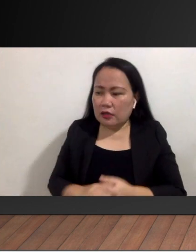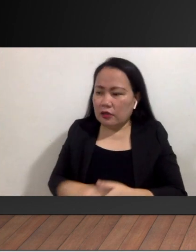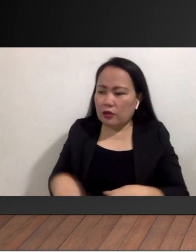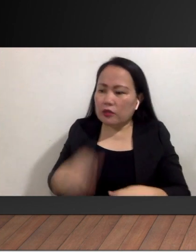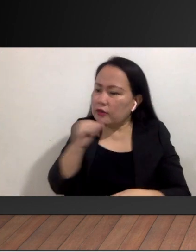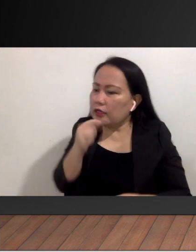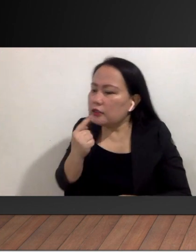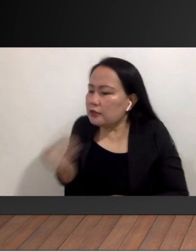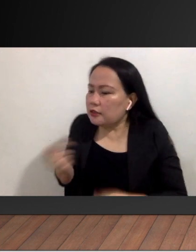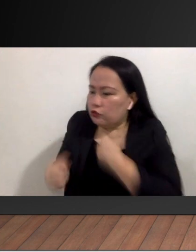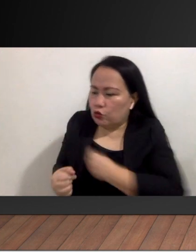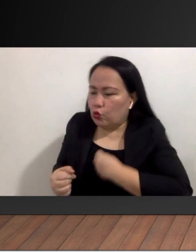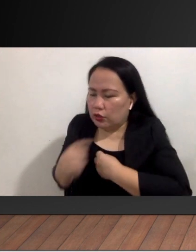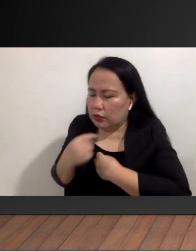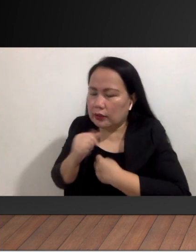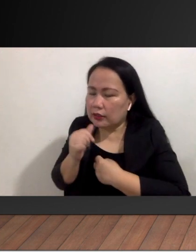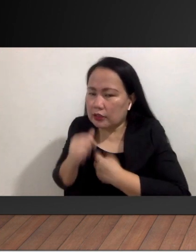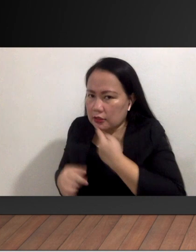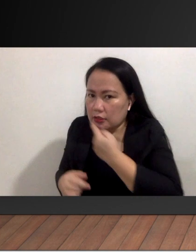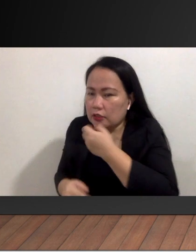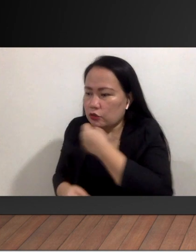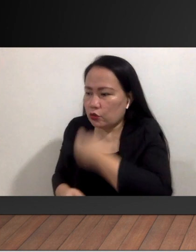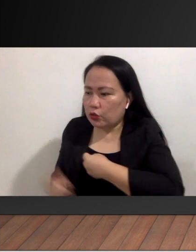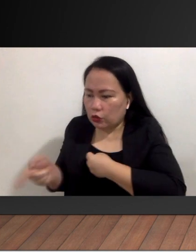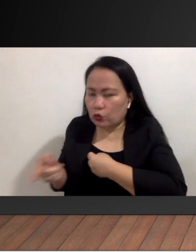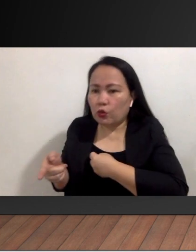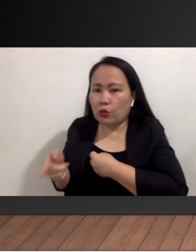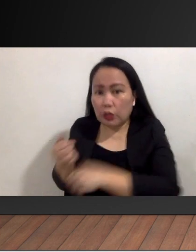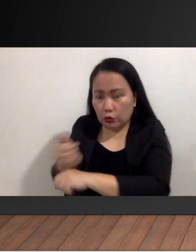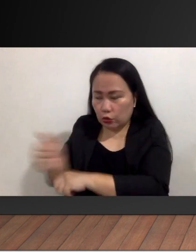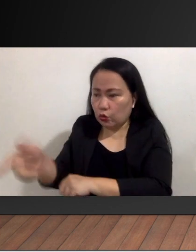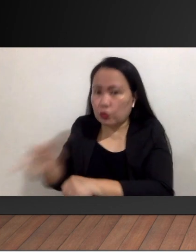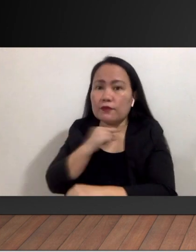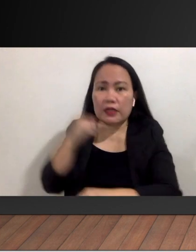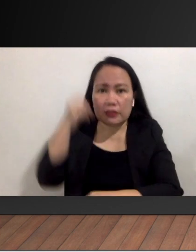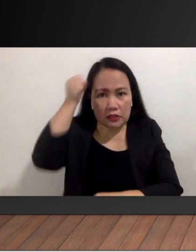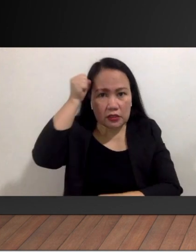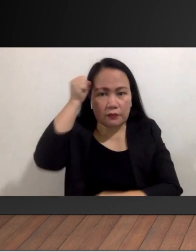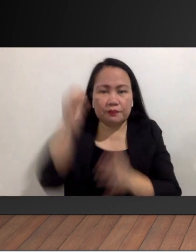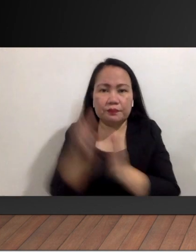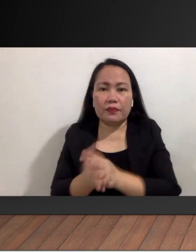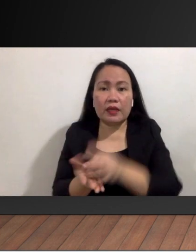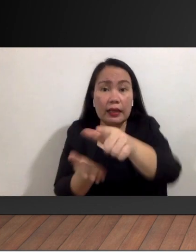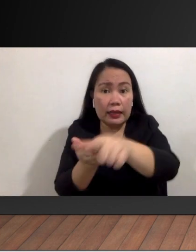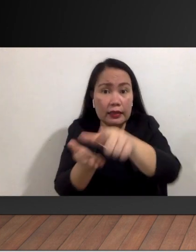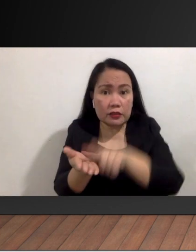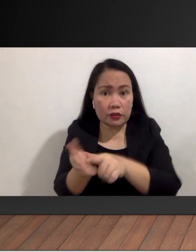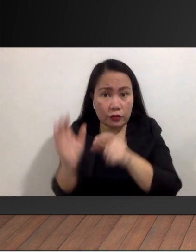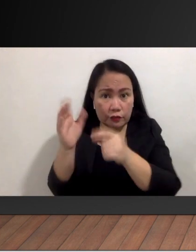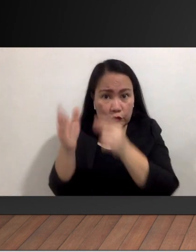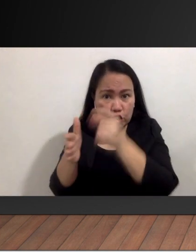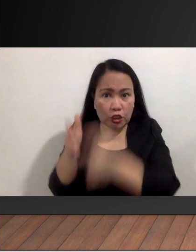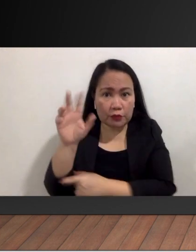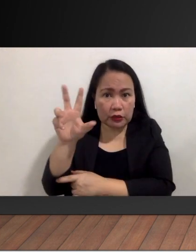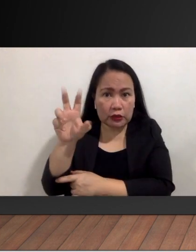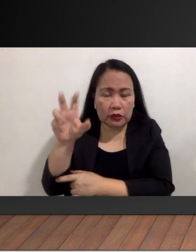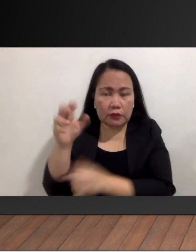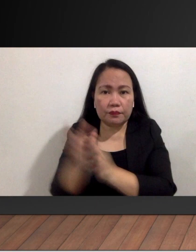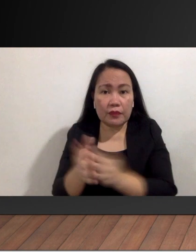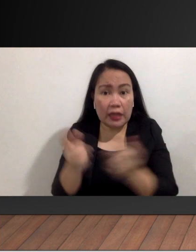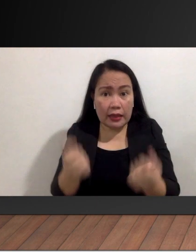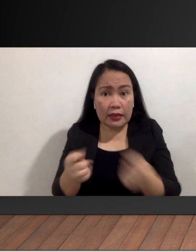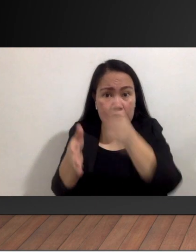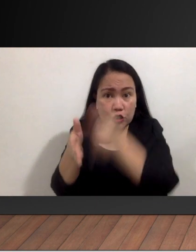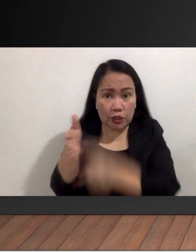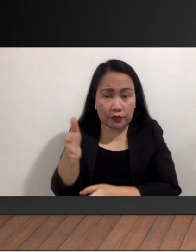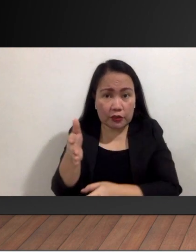not yet apologized to the accused Padre Salve. Lesson of Chapter 13. In